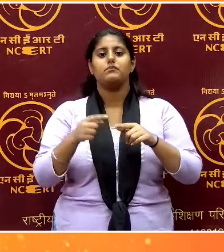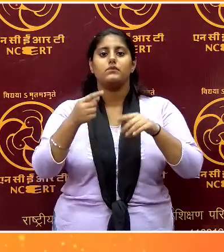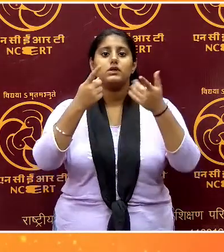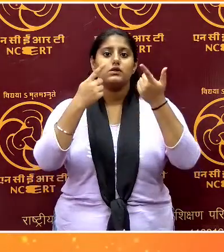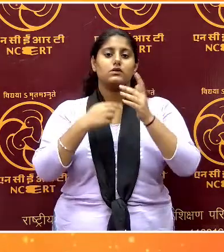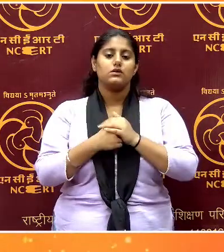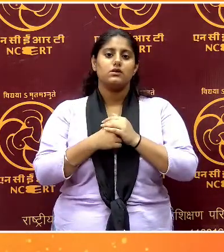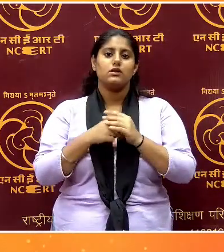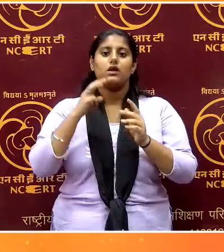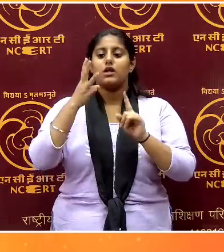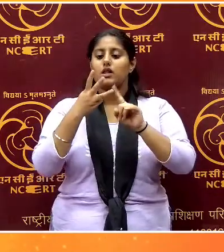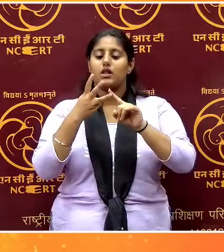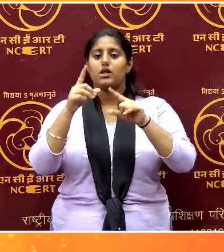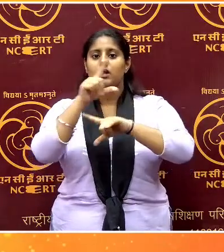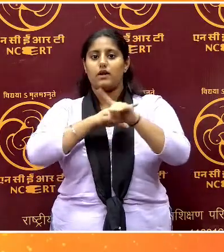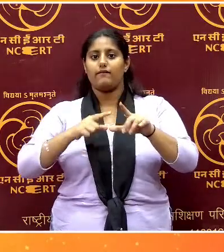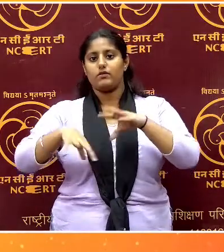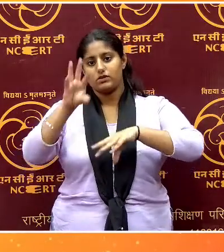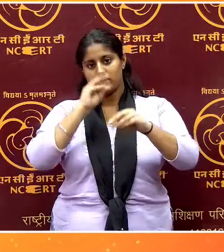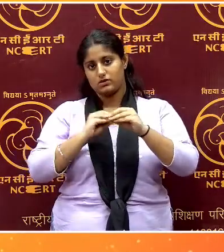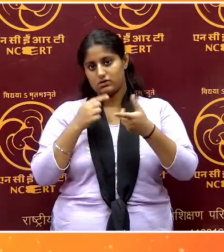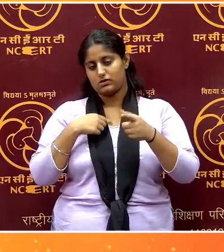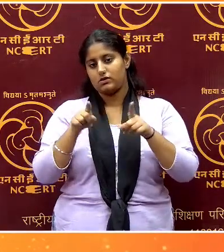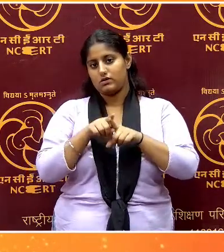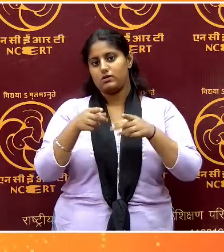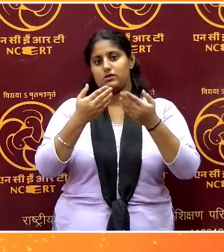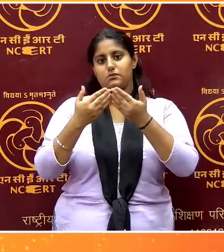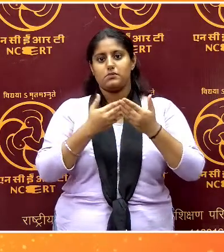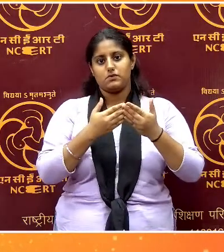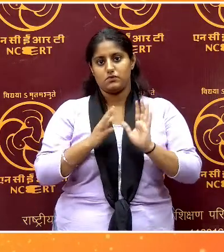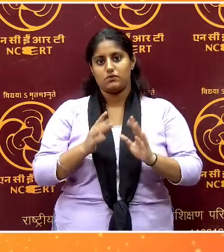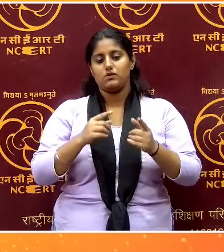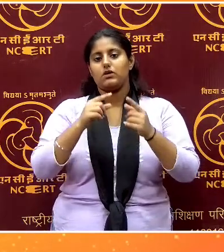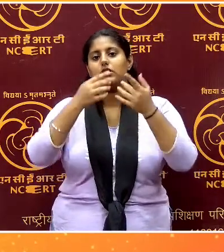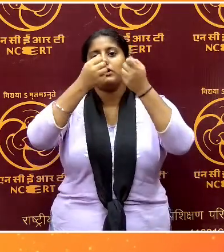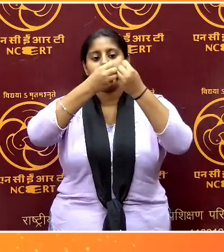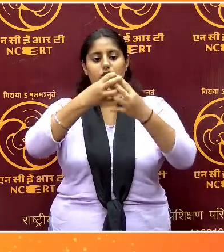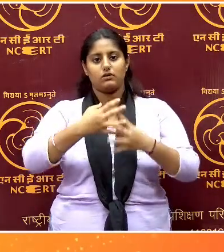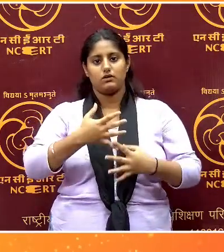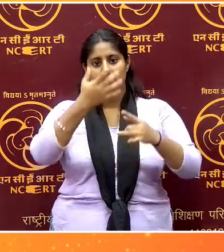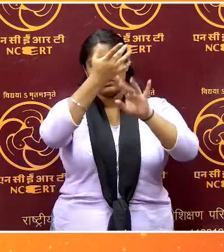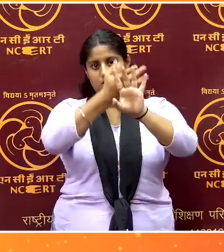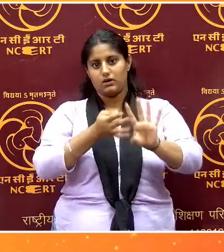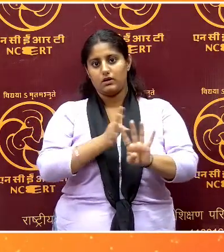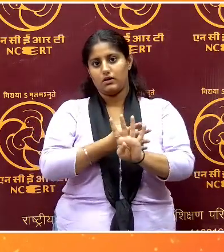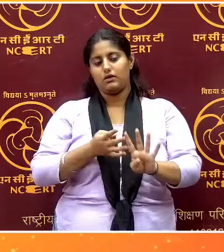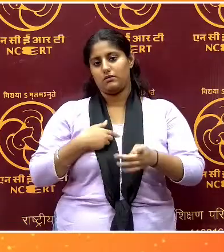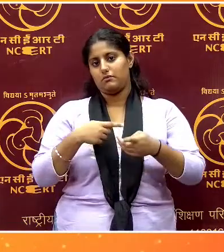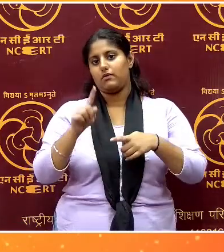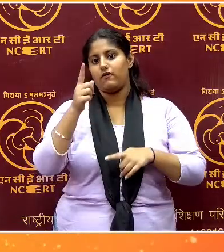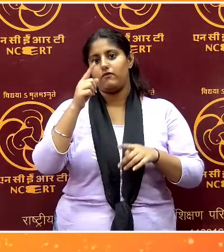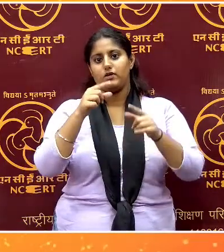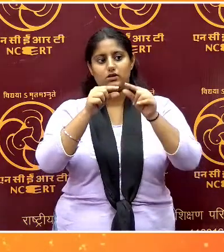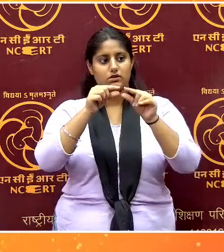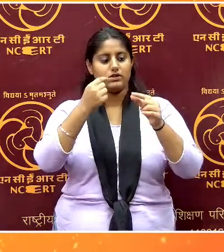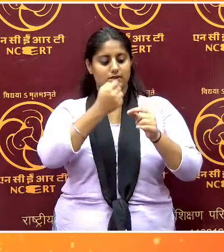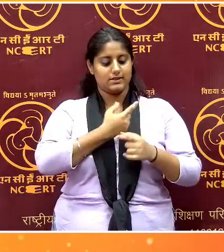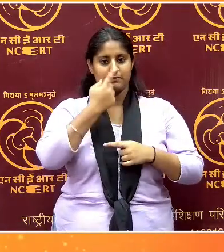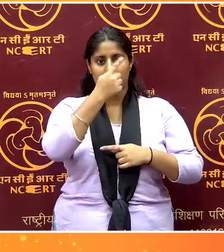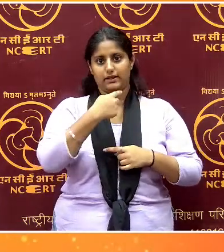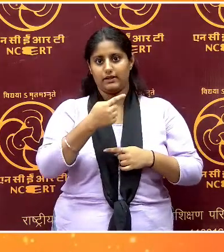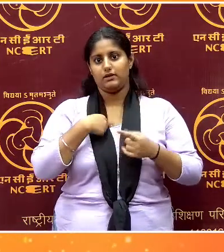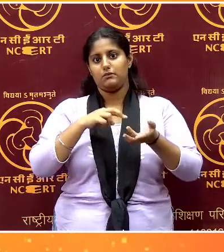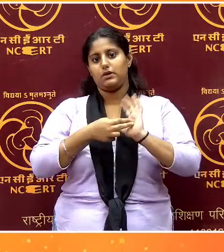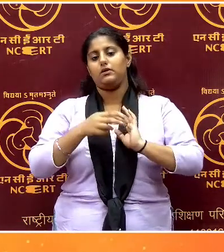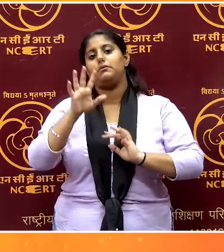third language in a particular school are given in tabular form with a scale of 1 smiley is equal to 50